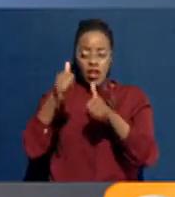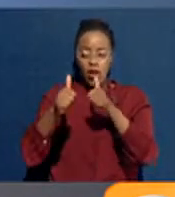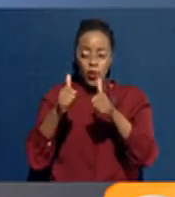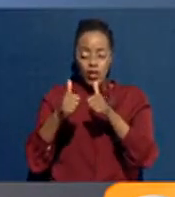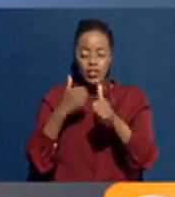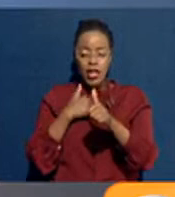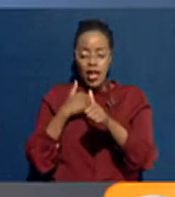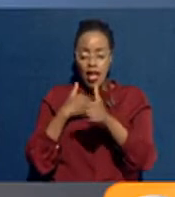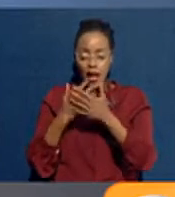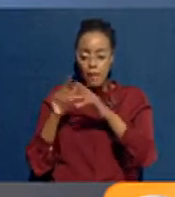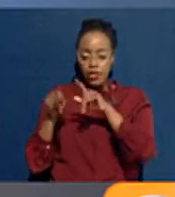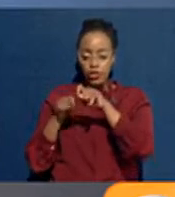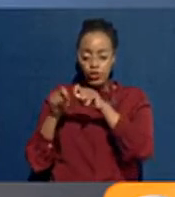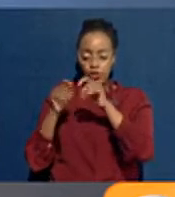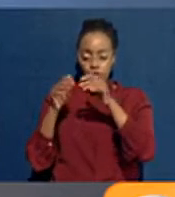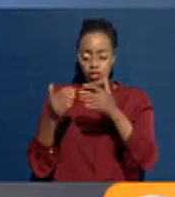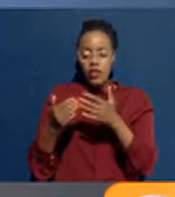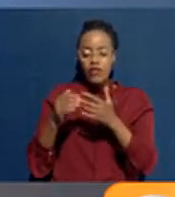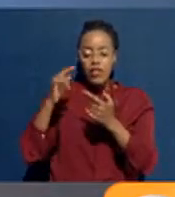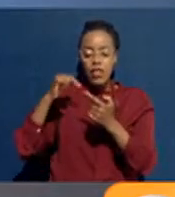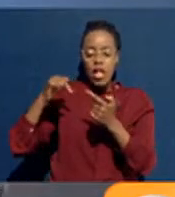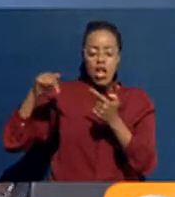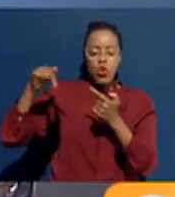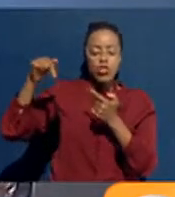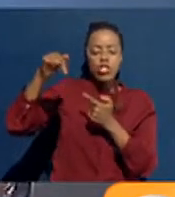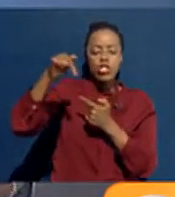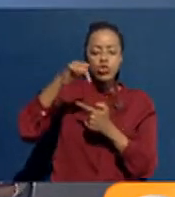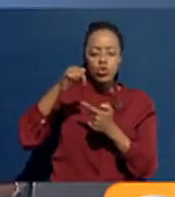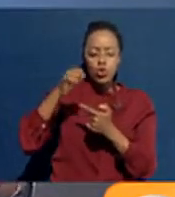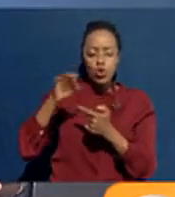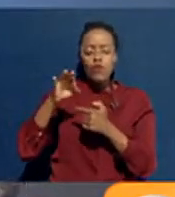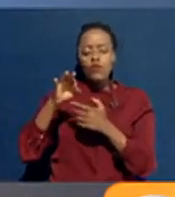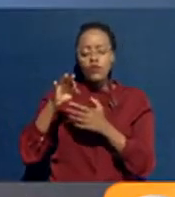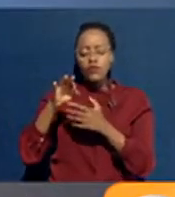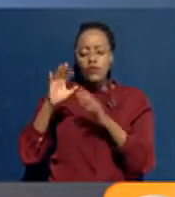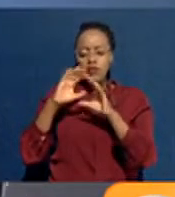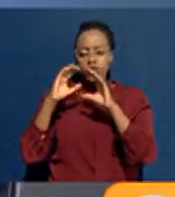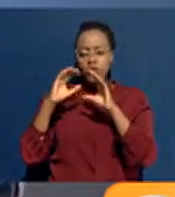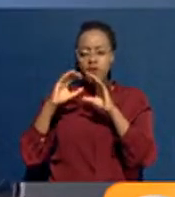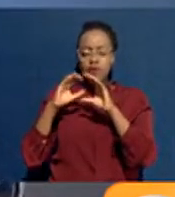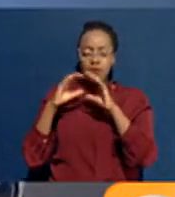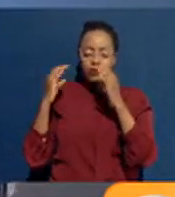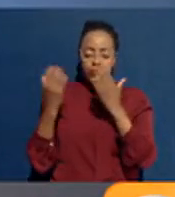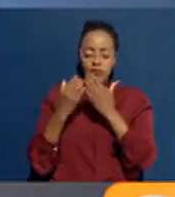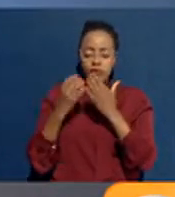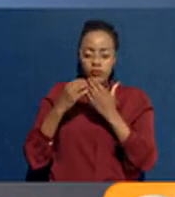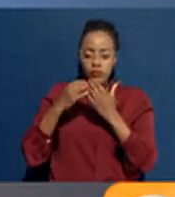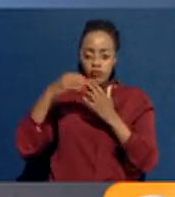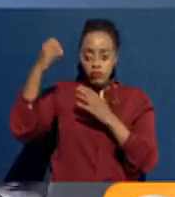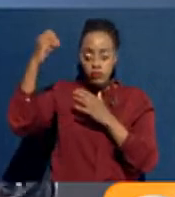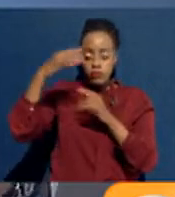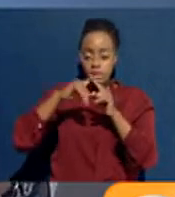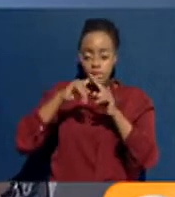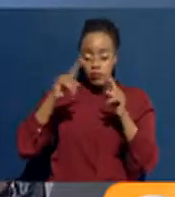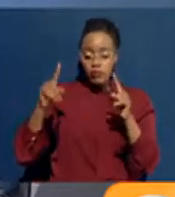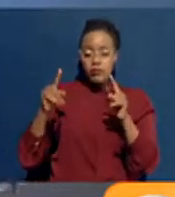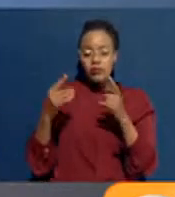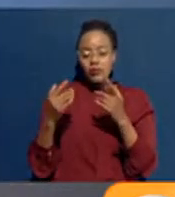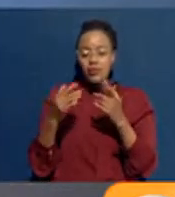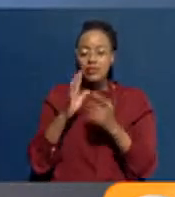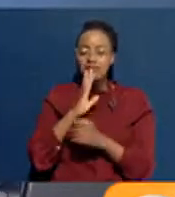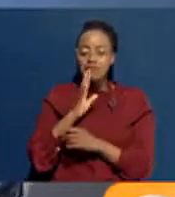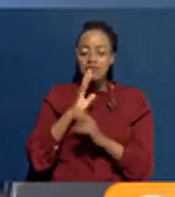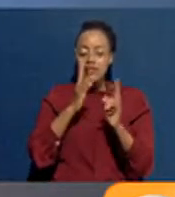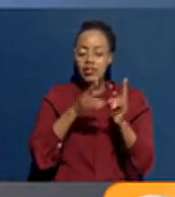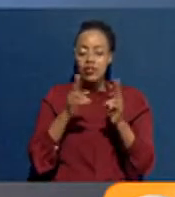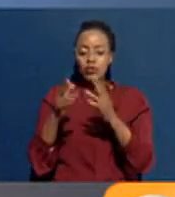that is governed by the rotation of the Earth around the sun. Mm-hmm. But figuratively speaking, it's